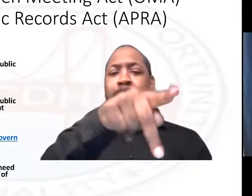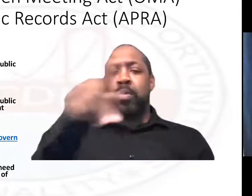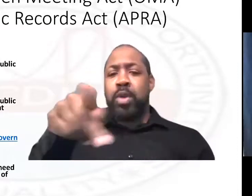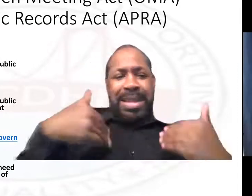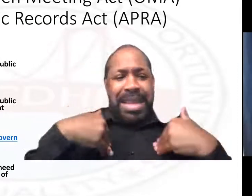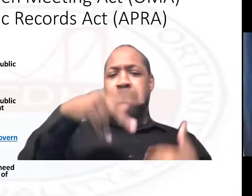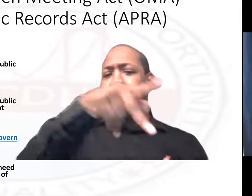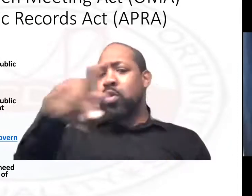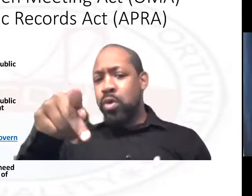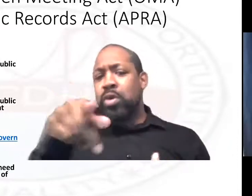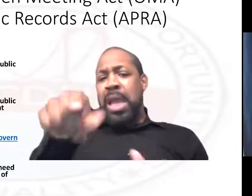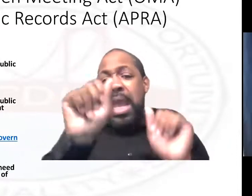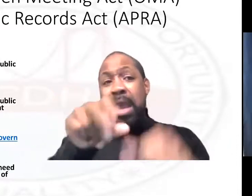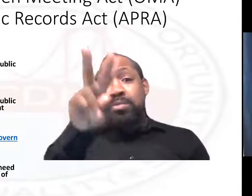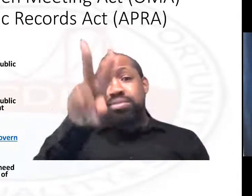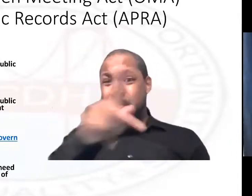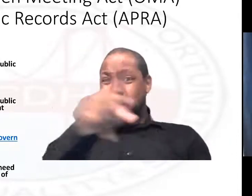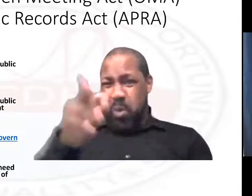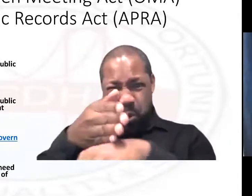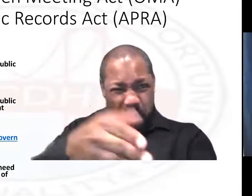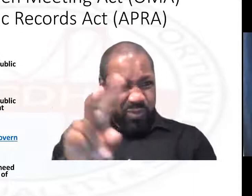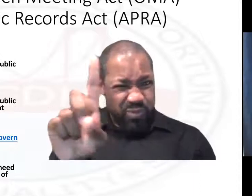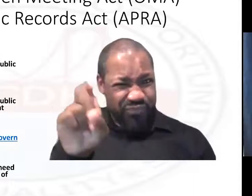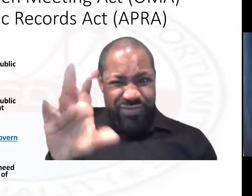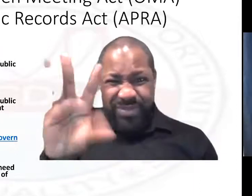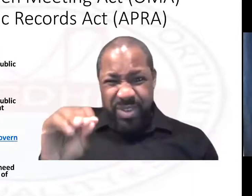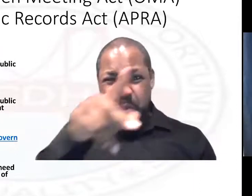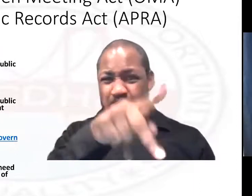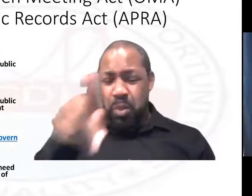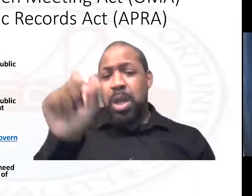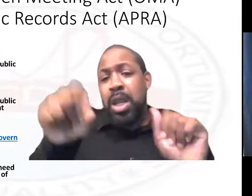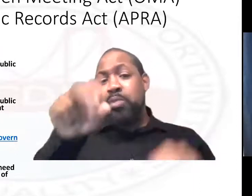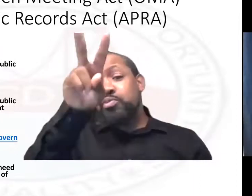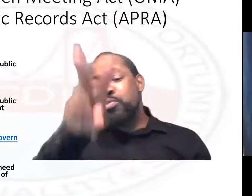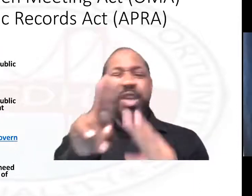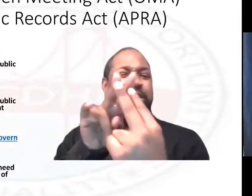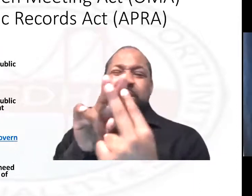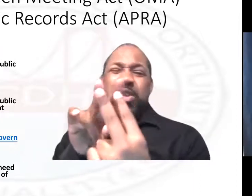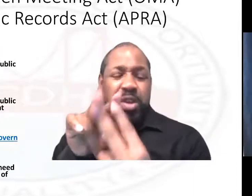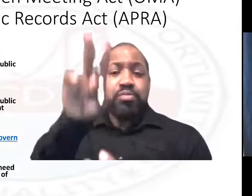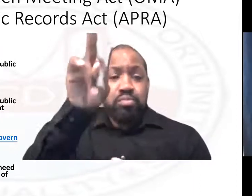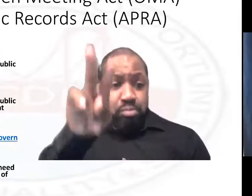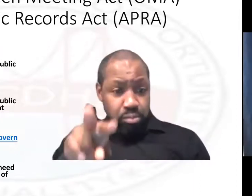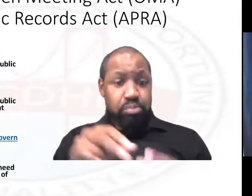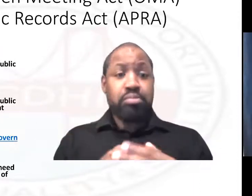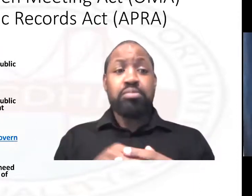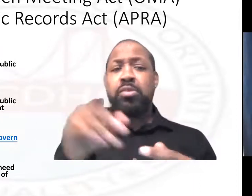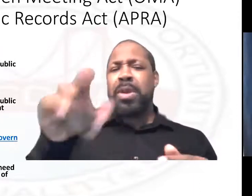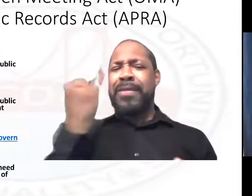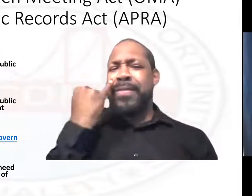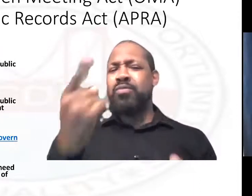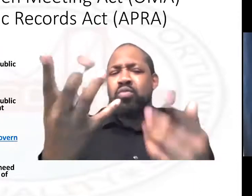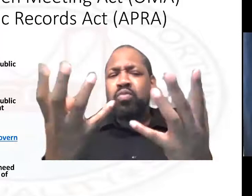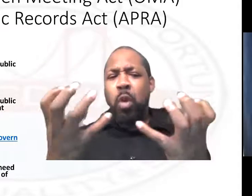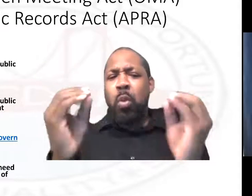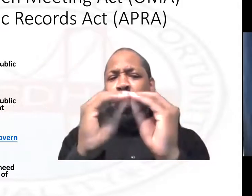little bit of time for you to review it. There are also some PowerPoints. I think the PowerPoints are over 150 slides.